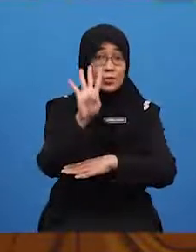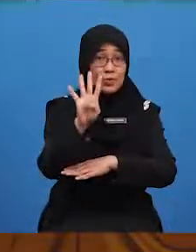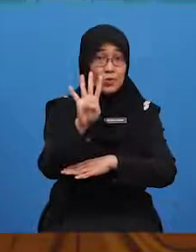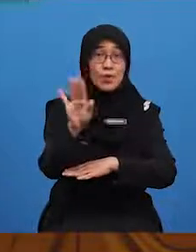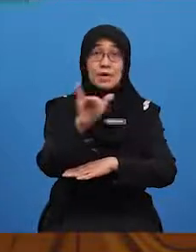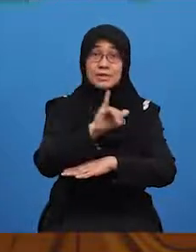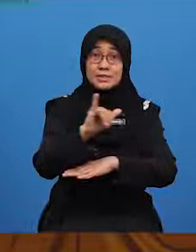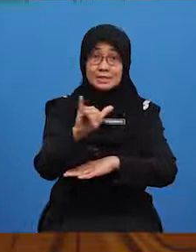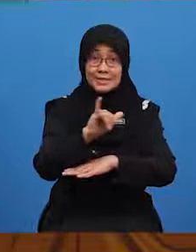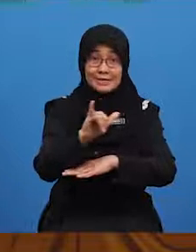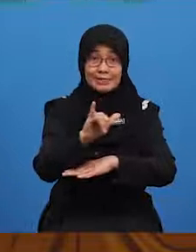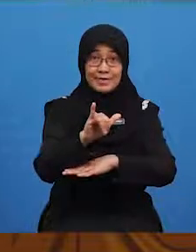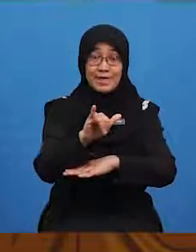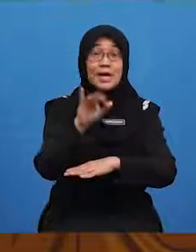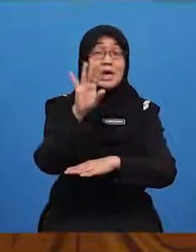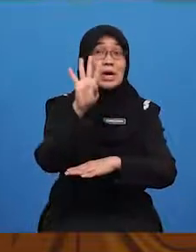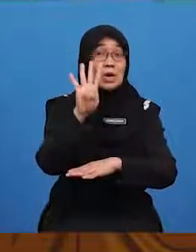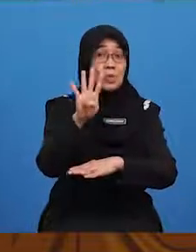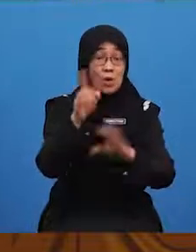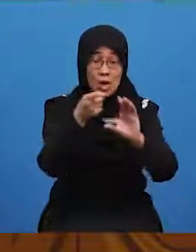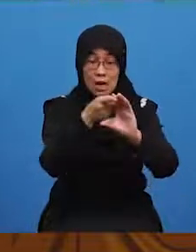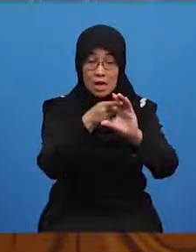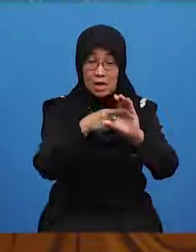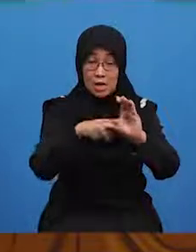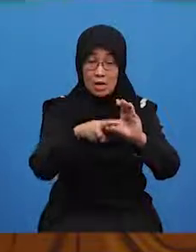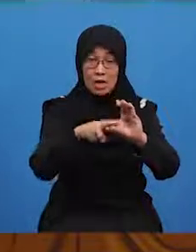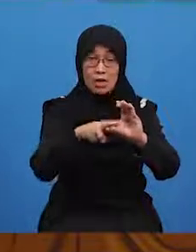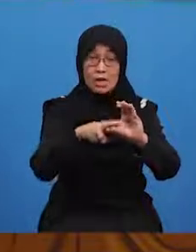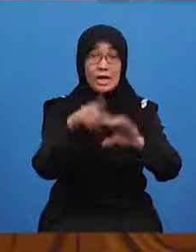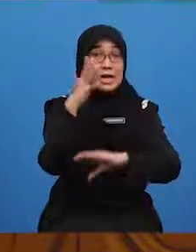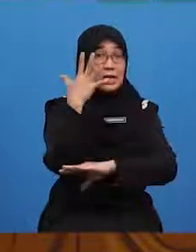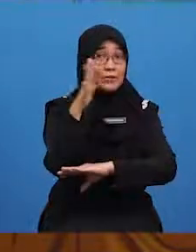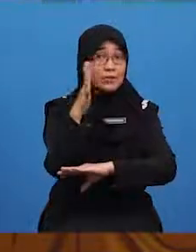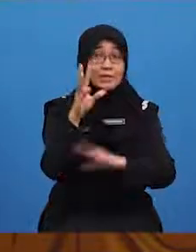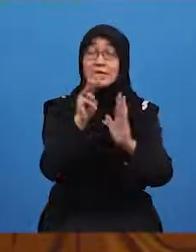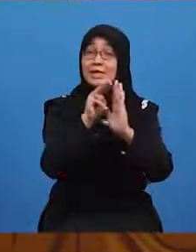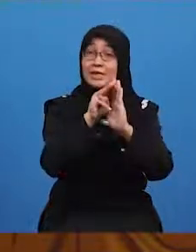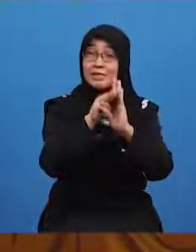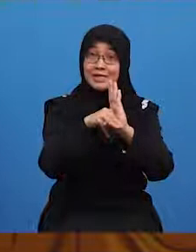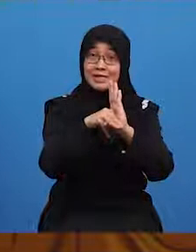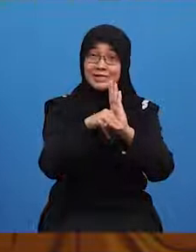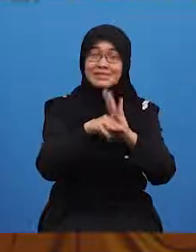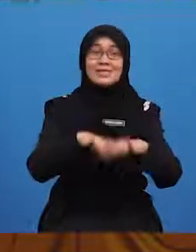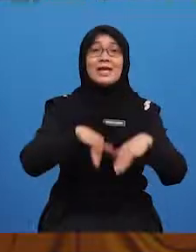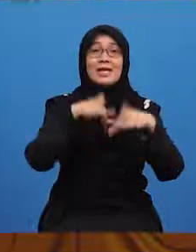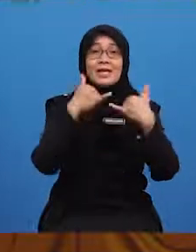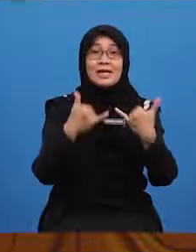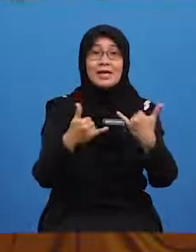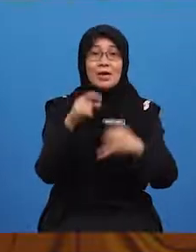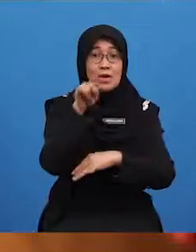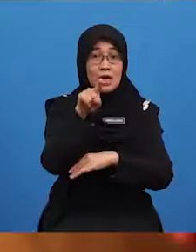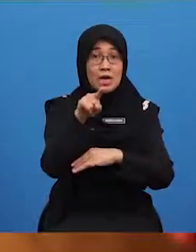4. 4 o'clock and 15 minutes is also called a quarter past